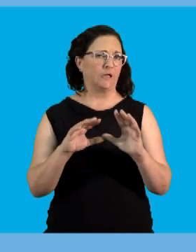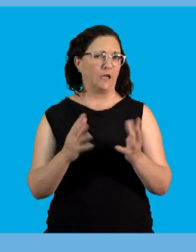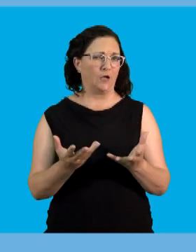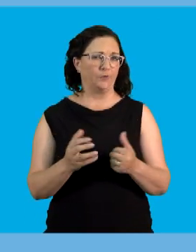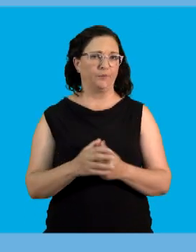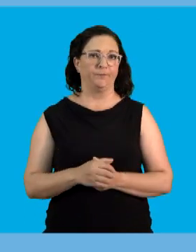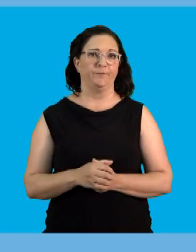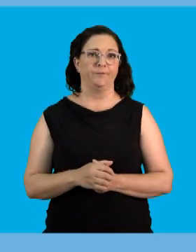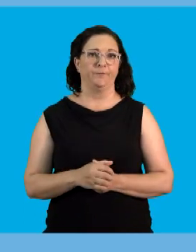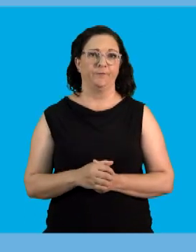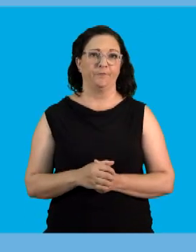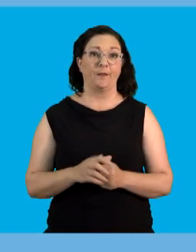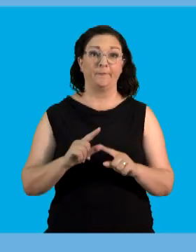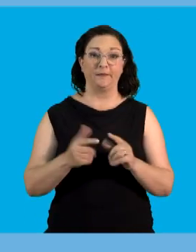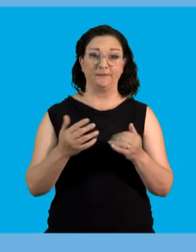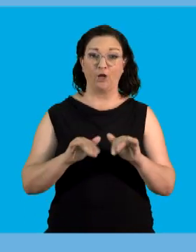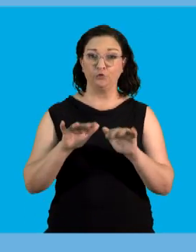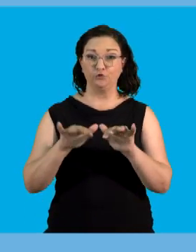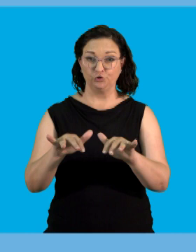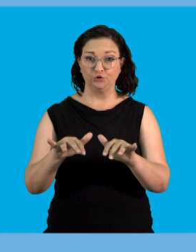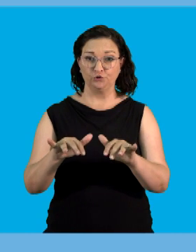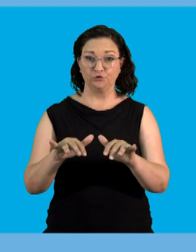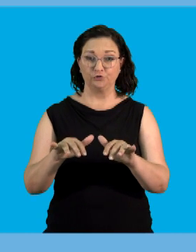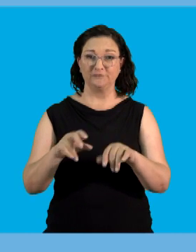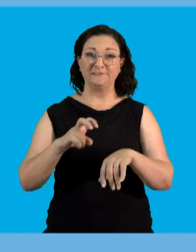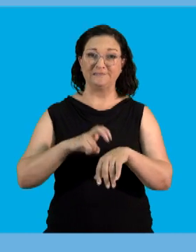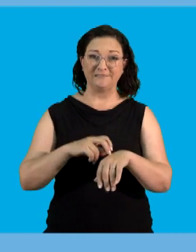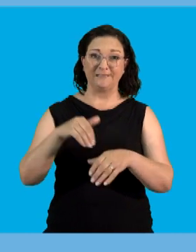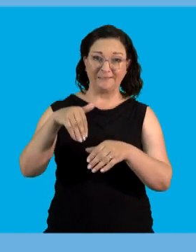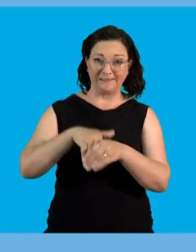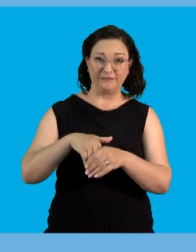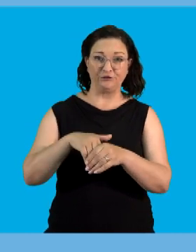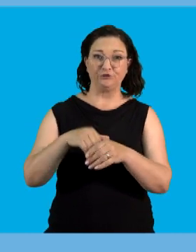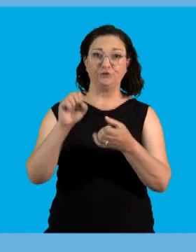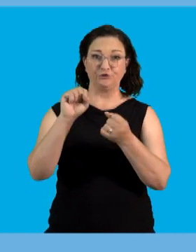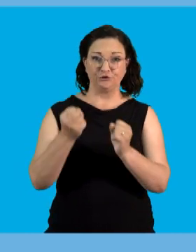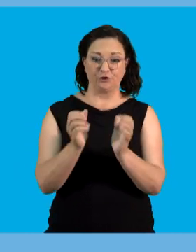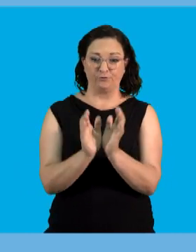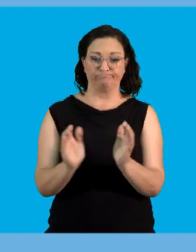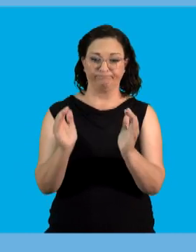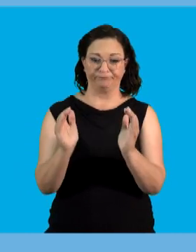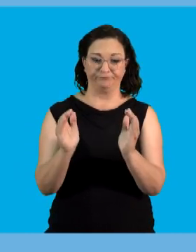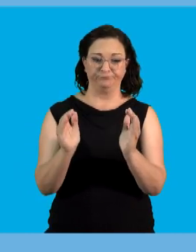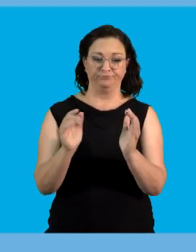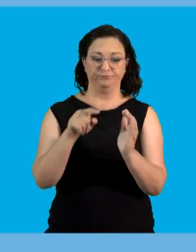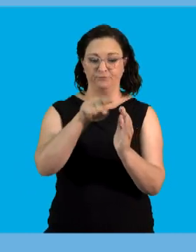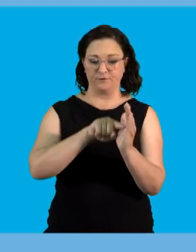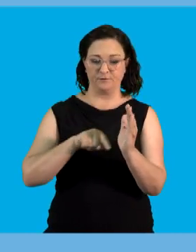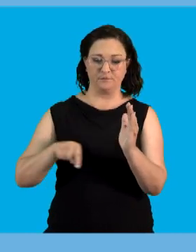that are making up a liquid? So we know that the particles making up a liquid, they take the shape of a container. So they